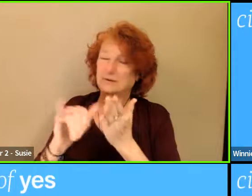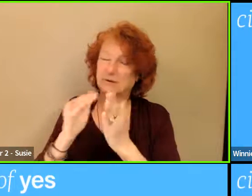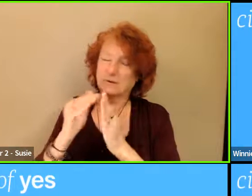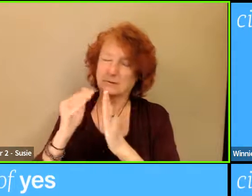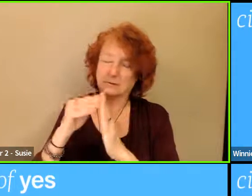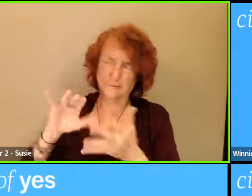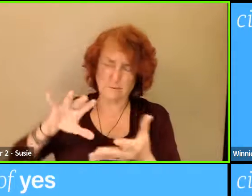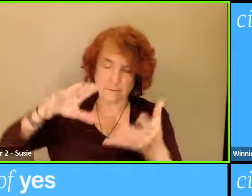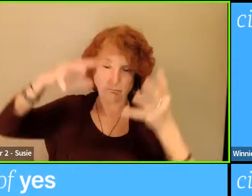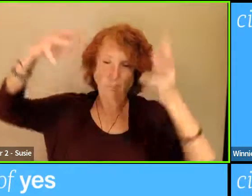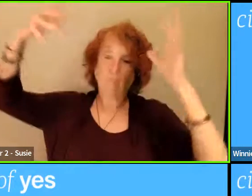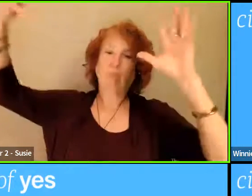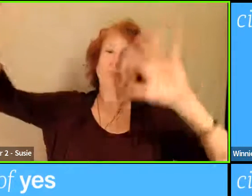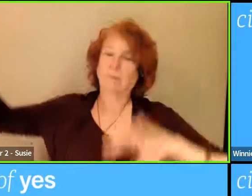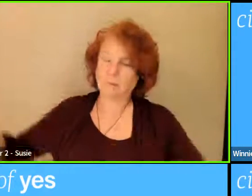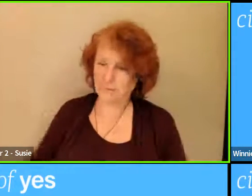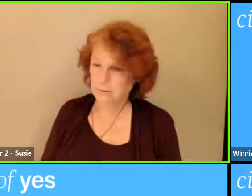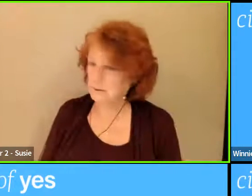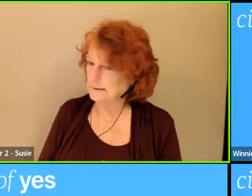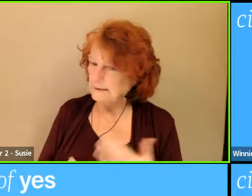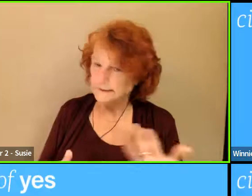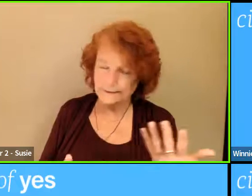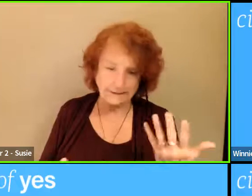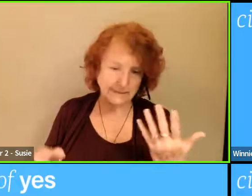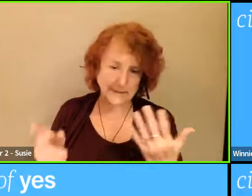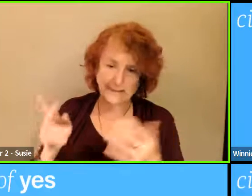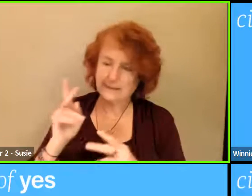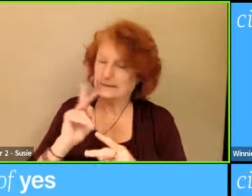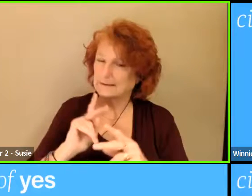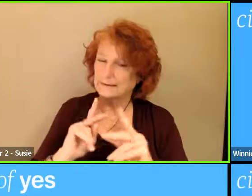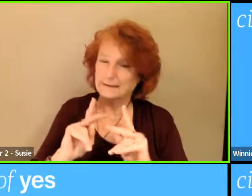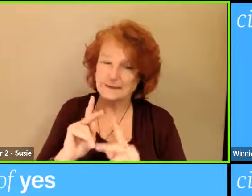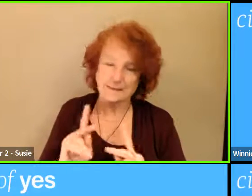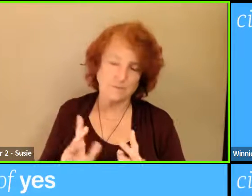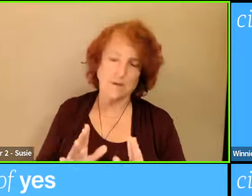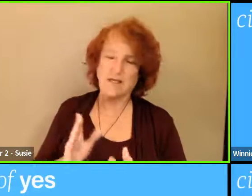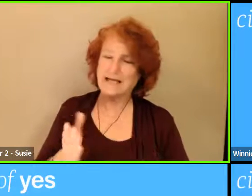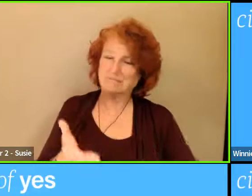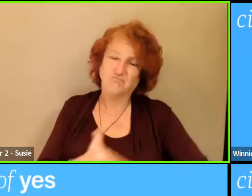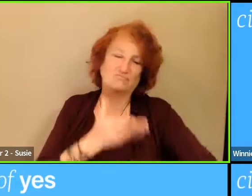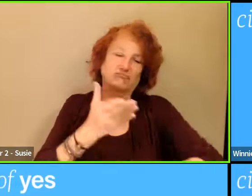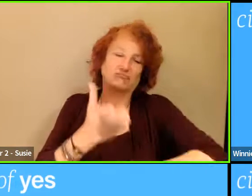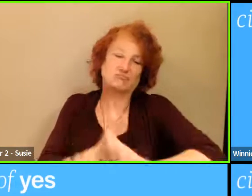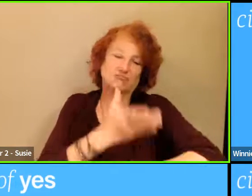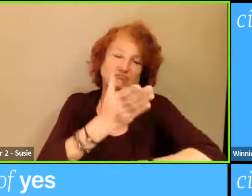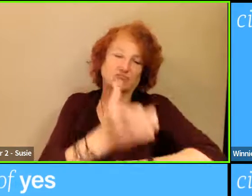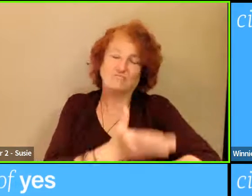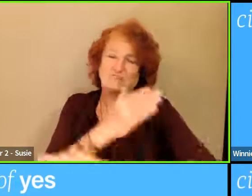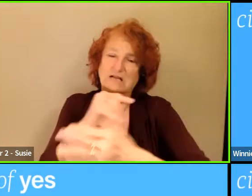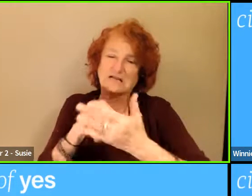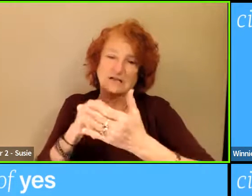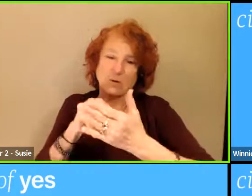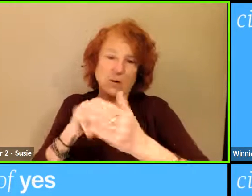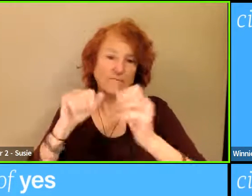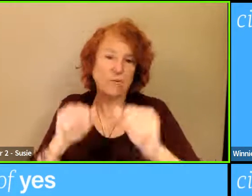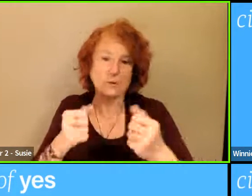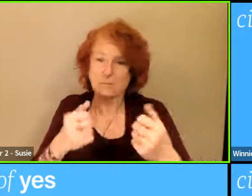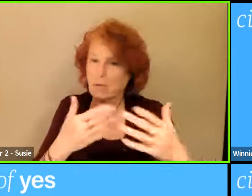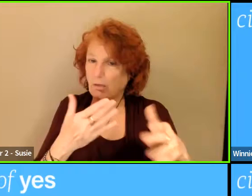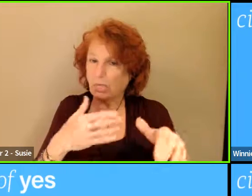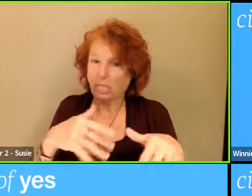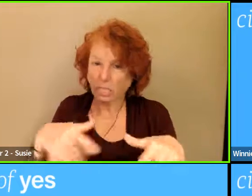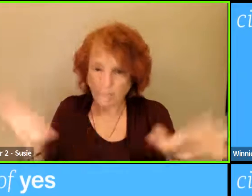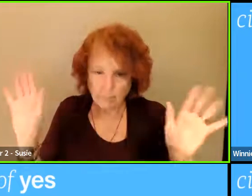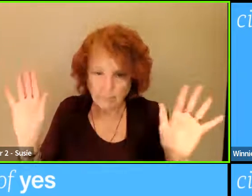control, that, displacement pressures and gentrification are out of control. We're seeing overcrowding.